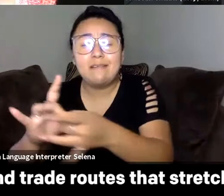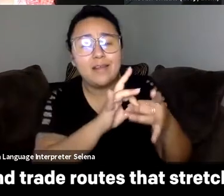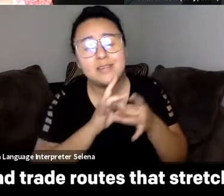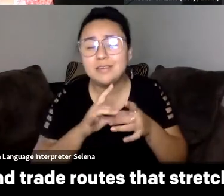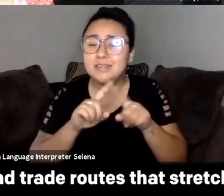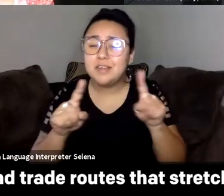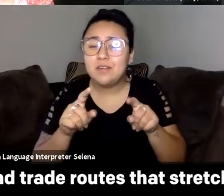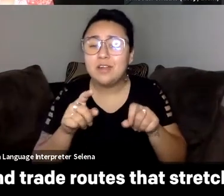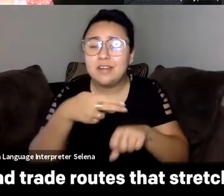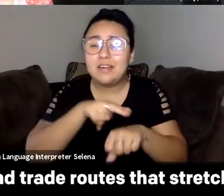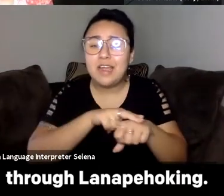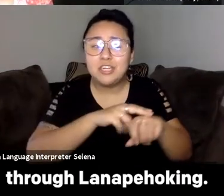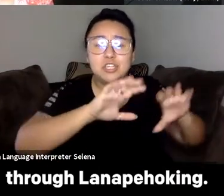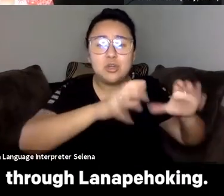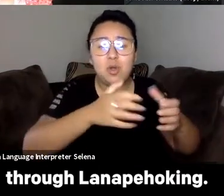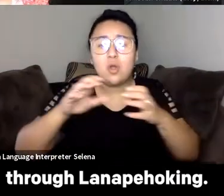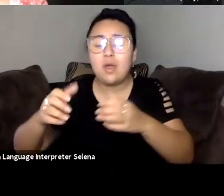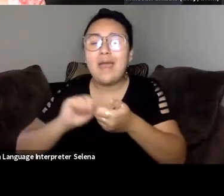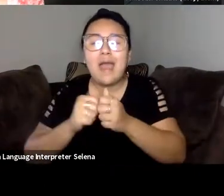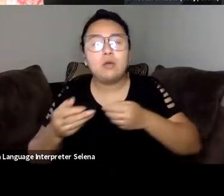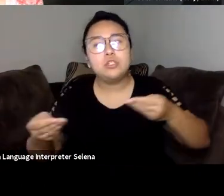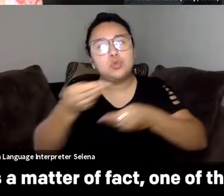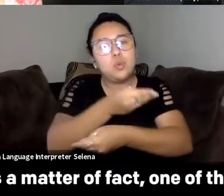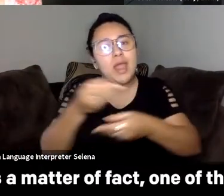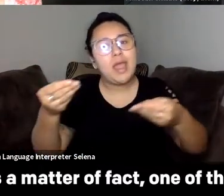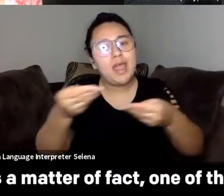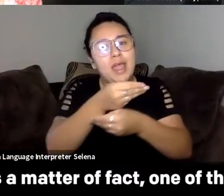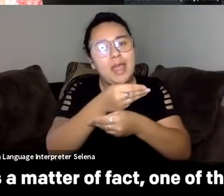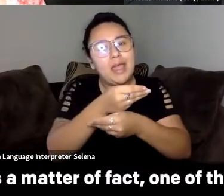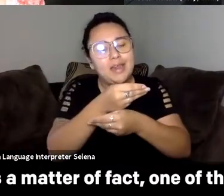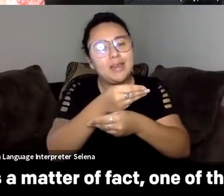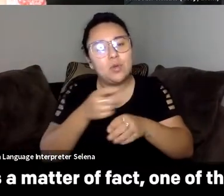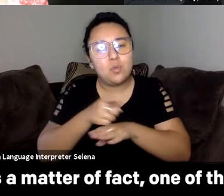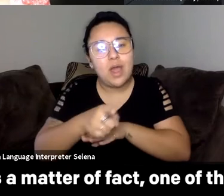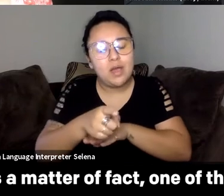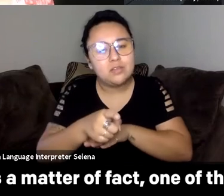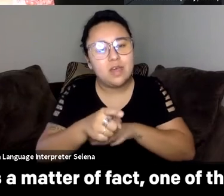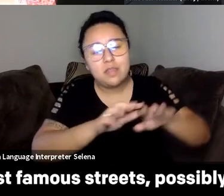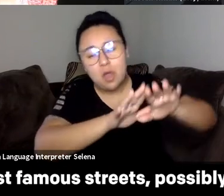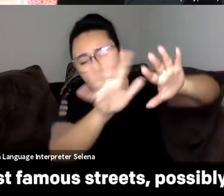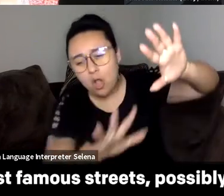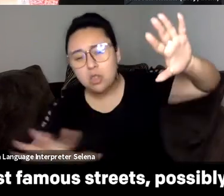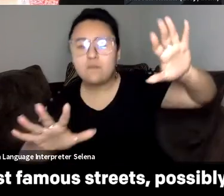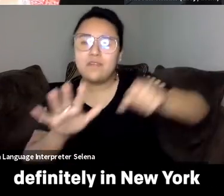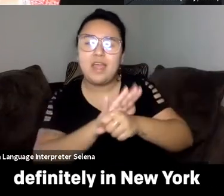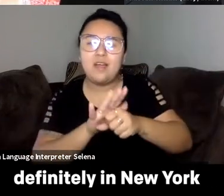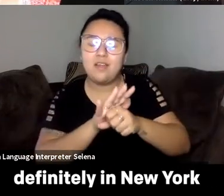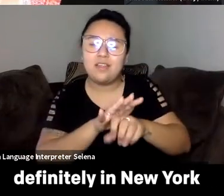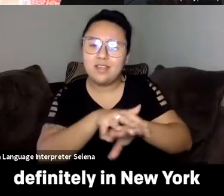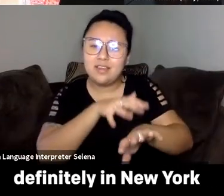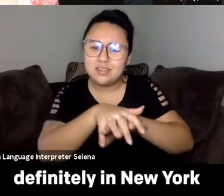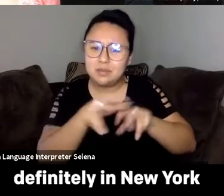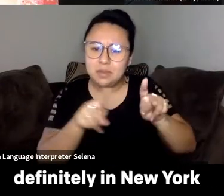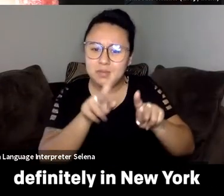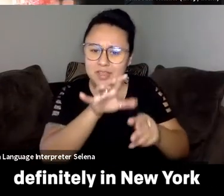Island through diplomatic and trade routes that stretched through Lenape-Hoking. As a matter of fact, one of the